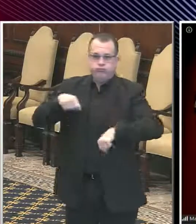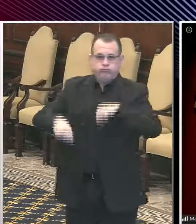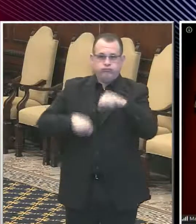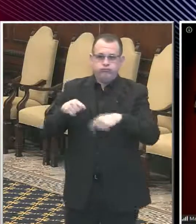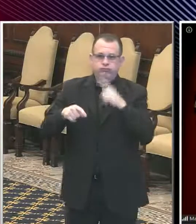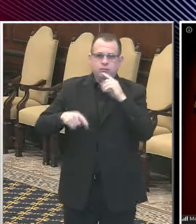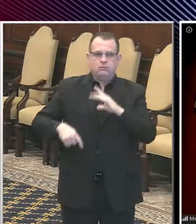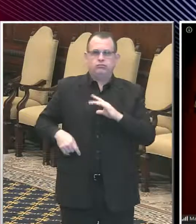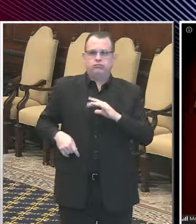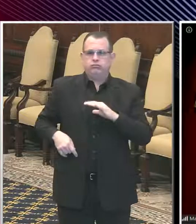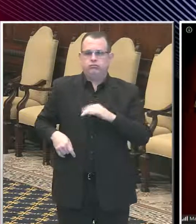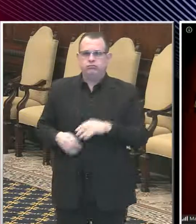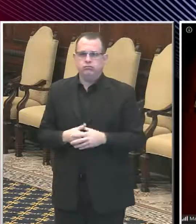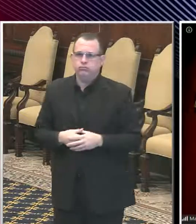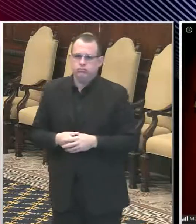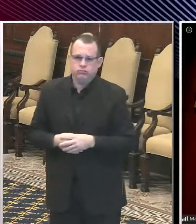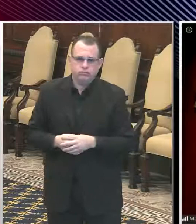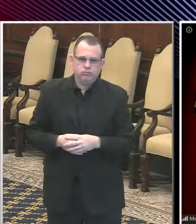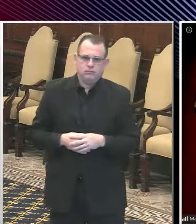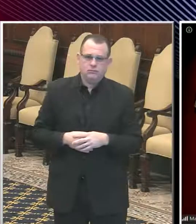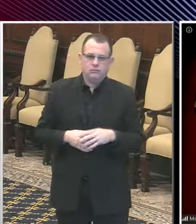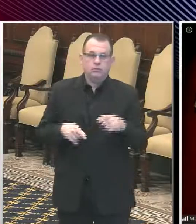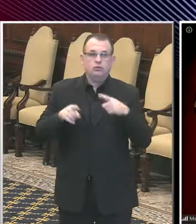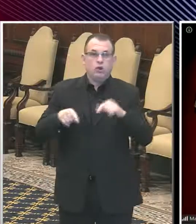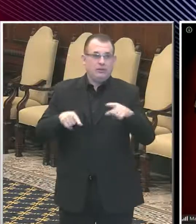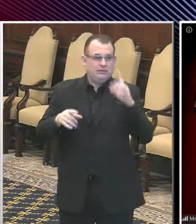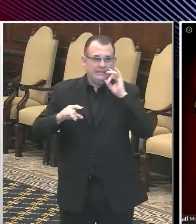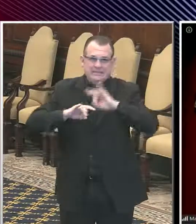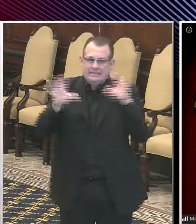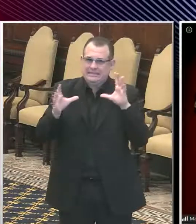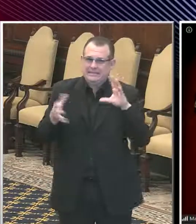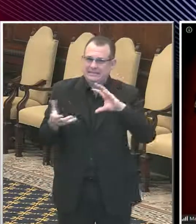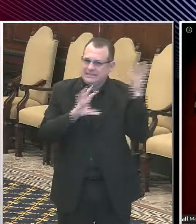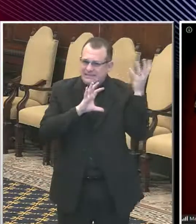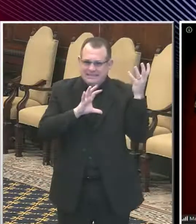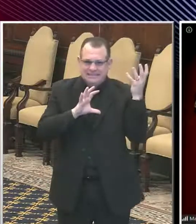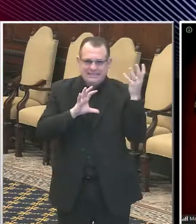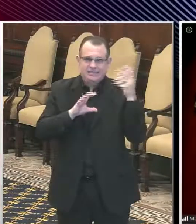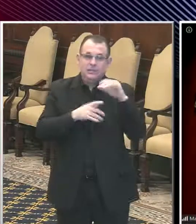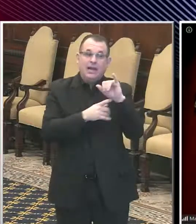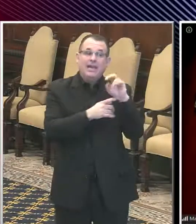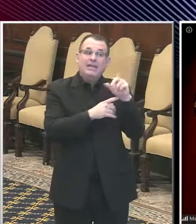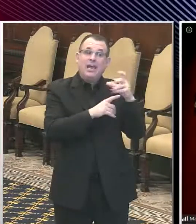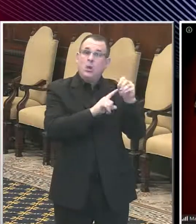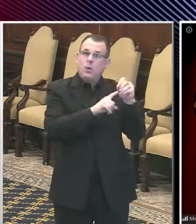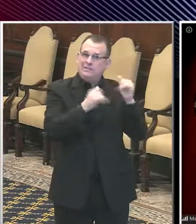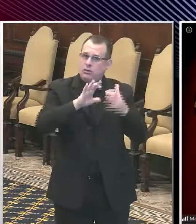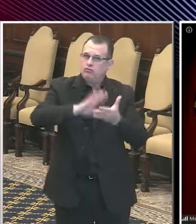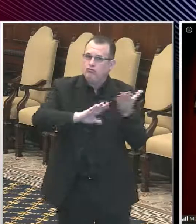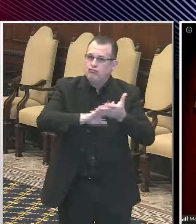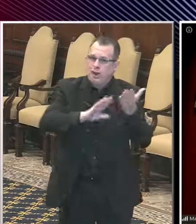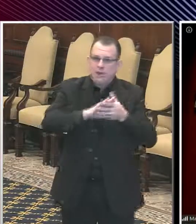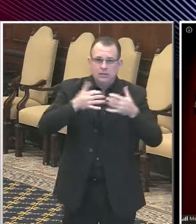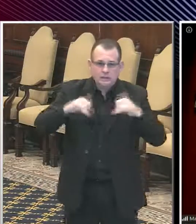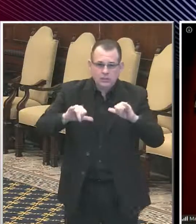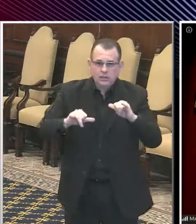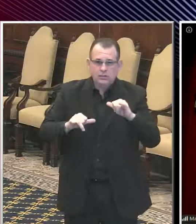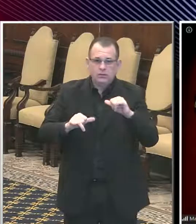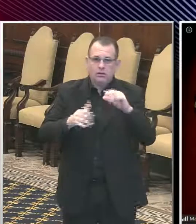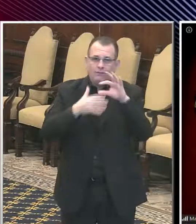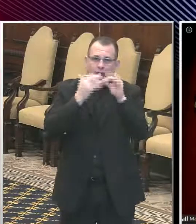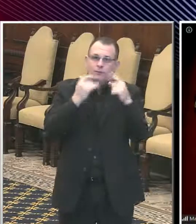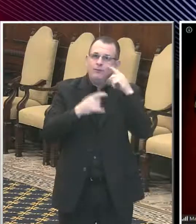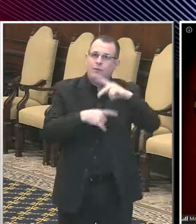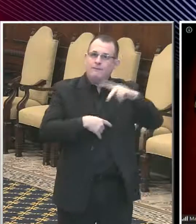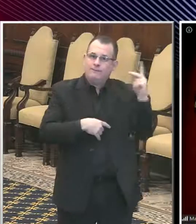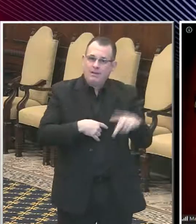the COVID-19 crisis, Indigo has continued to operate as an essential transit option for Philadelphia, serving frontline